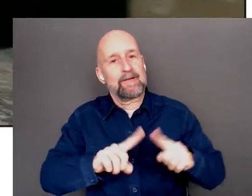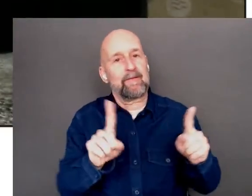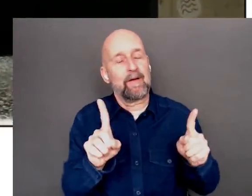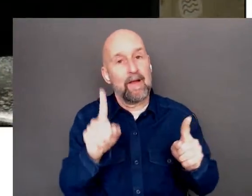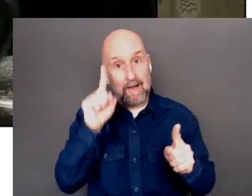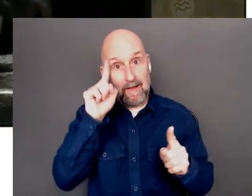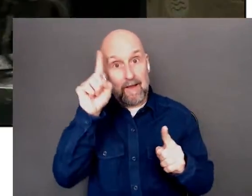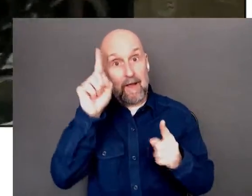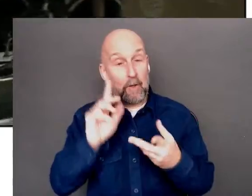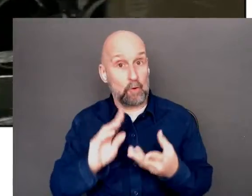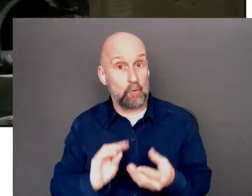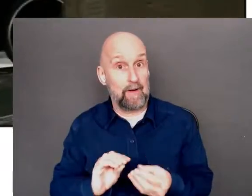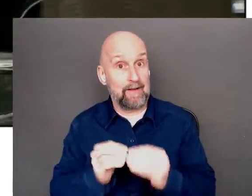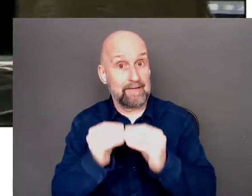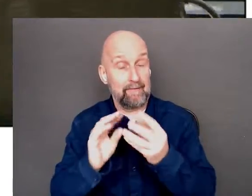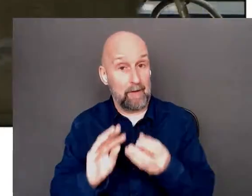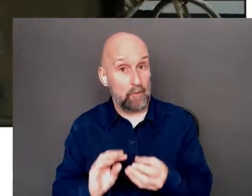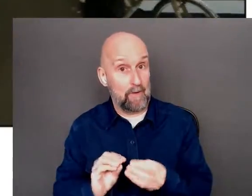sometimes